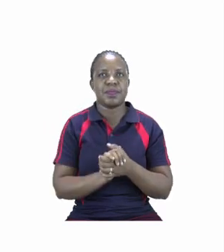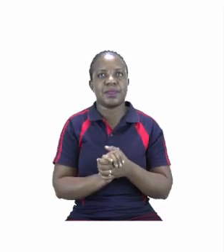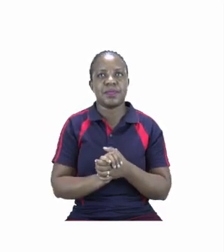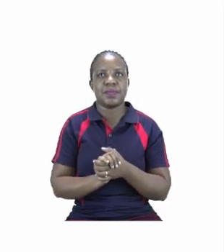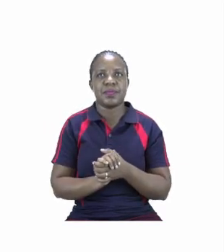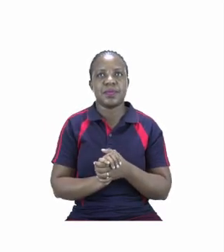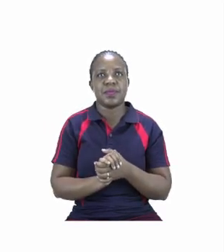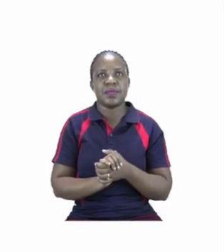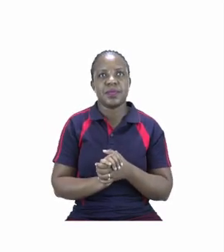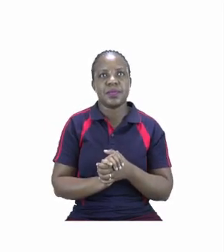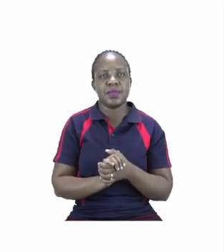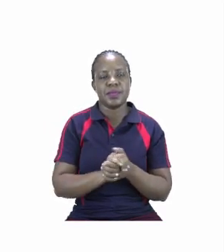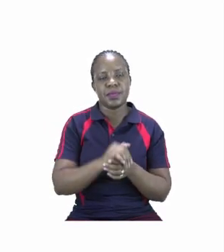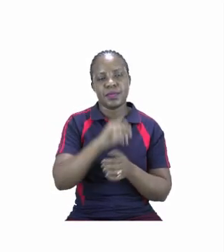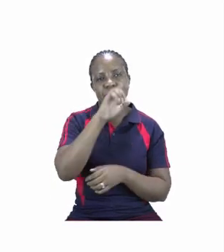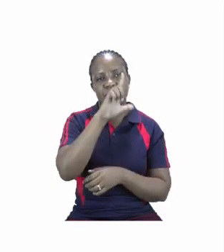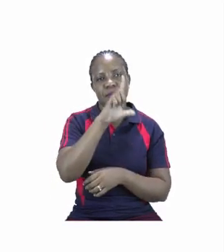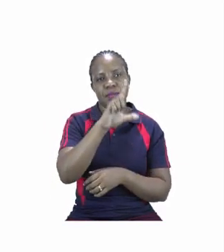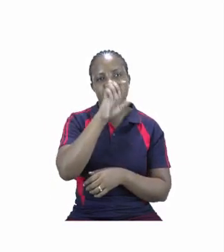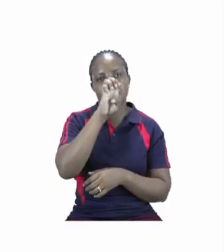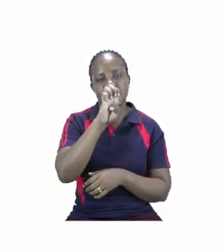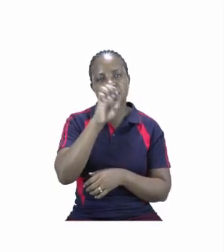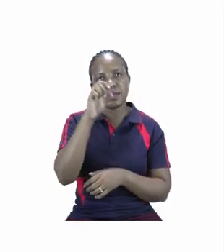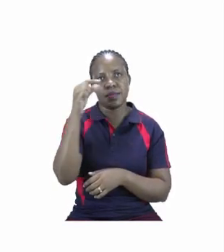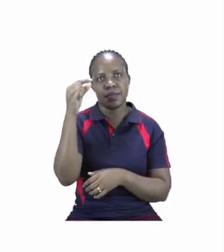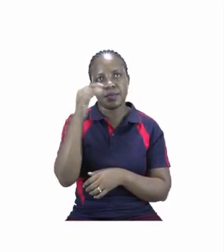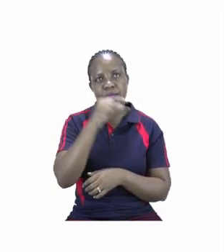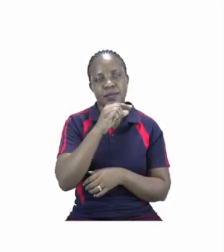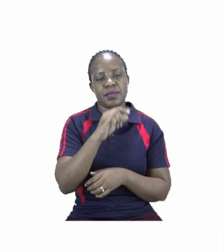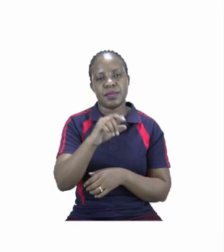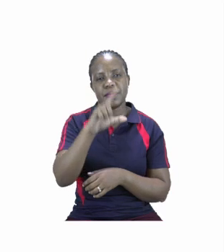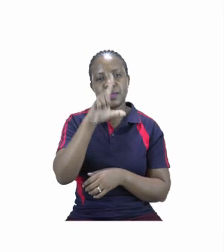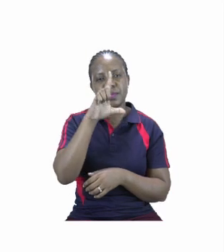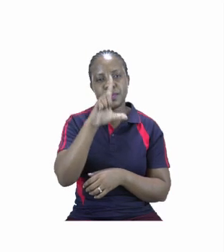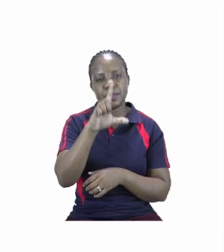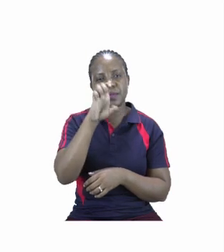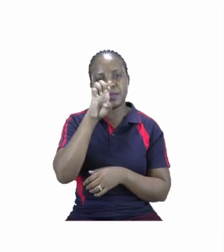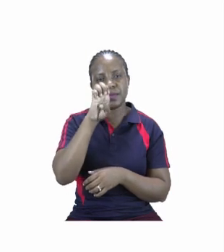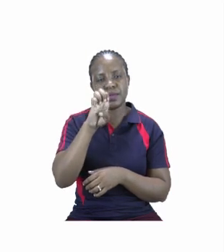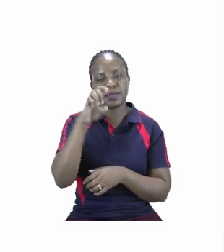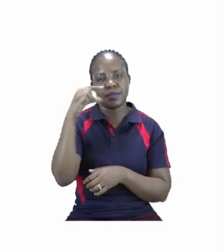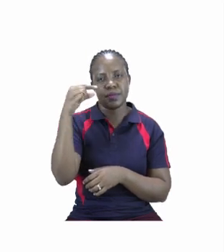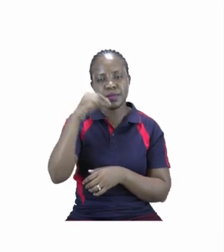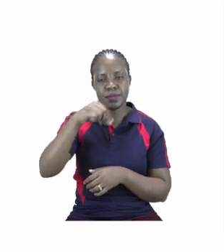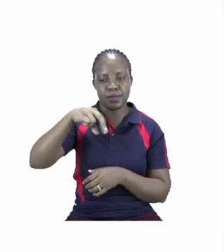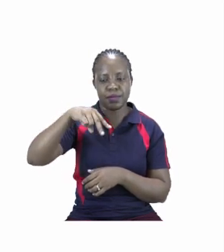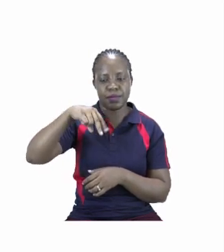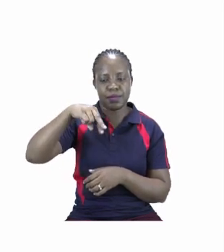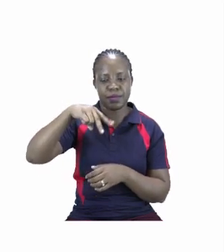a leg. Everybody, let's say leg,